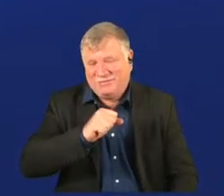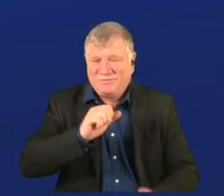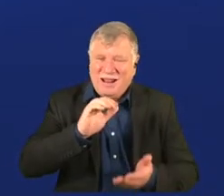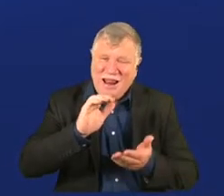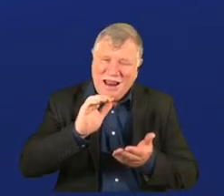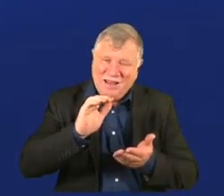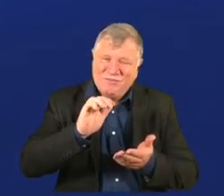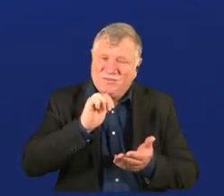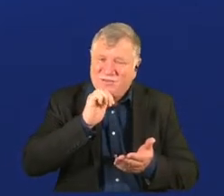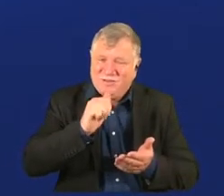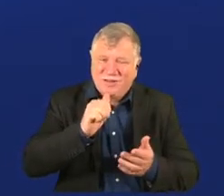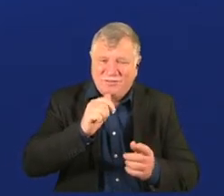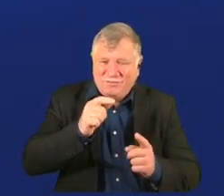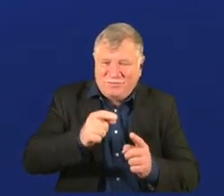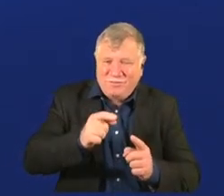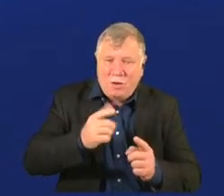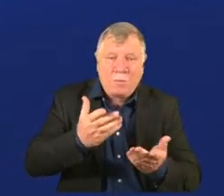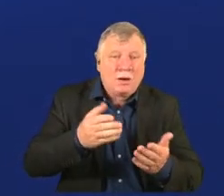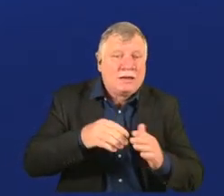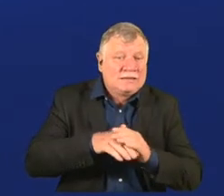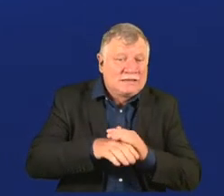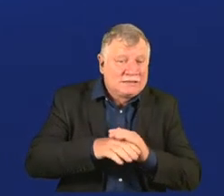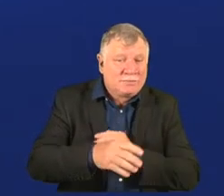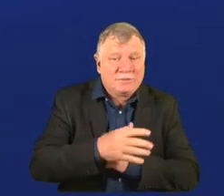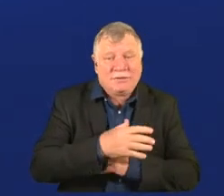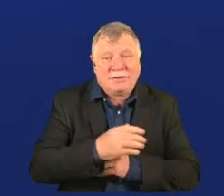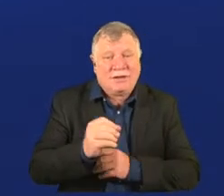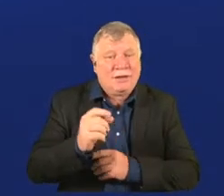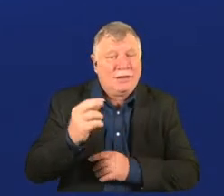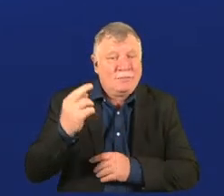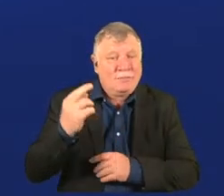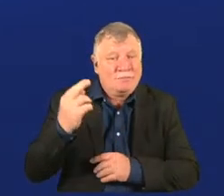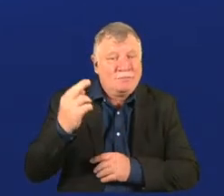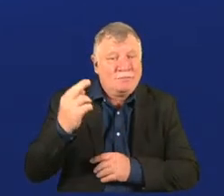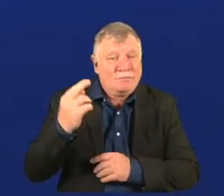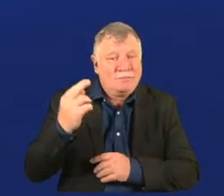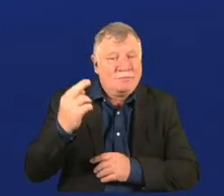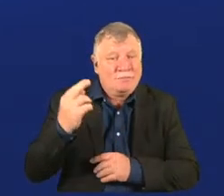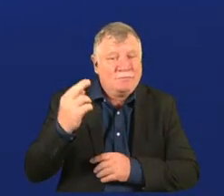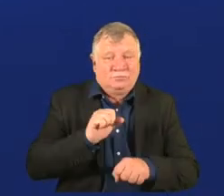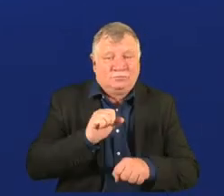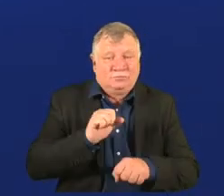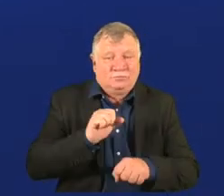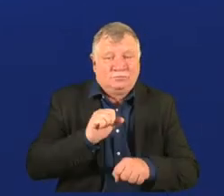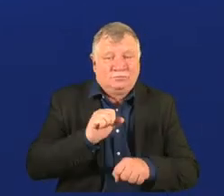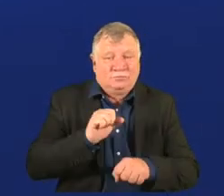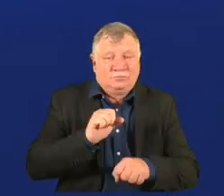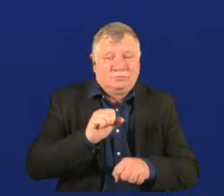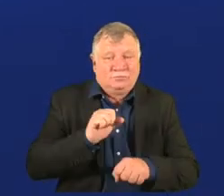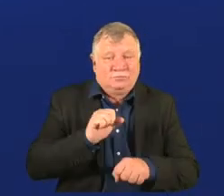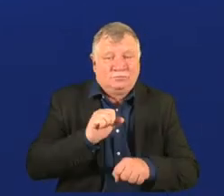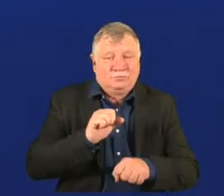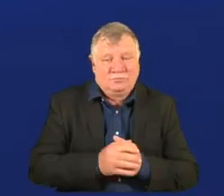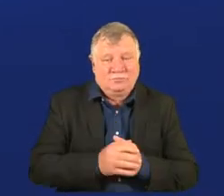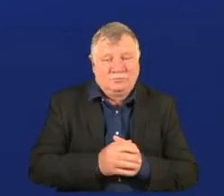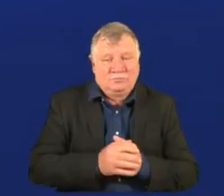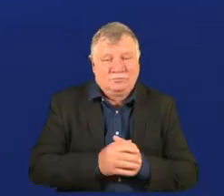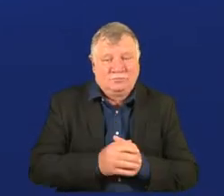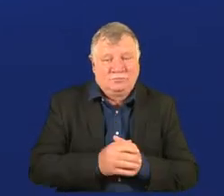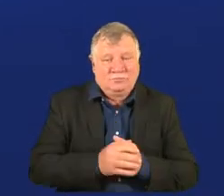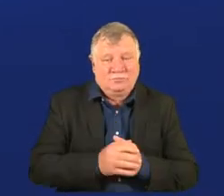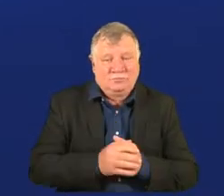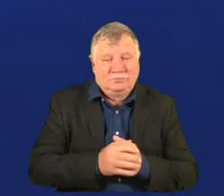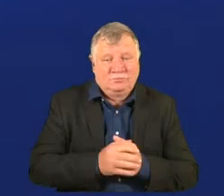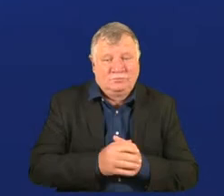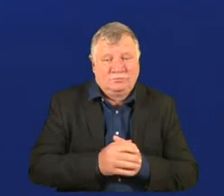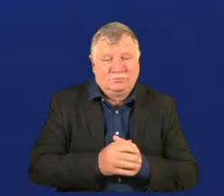because of accessibility and because of workforce practice. We think that